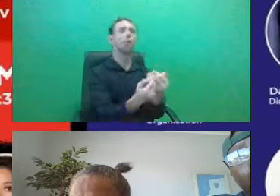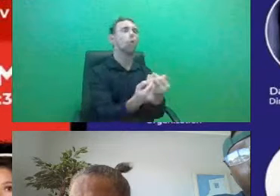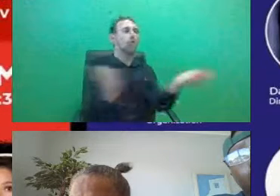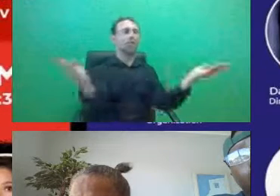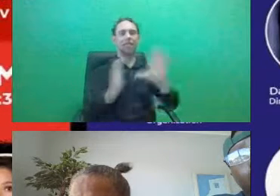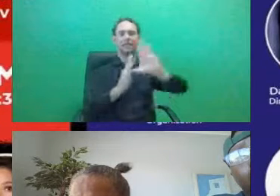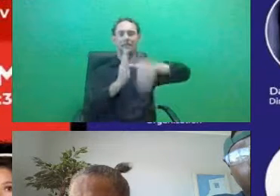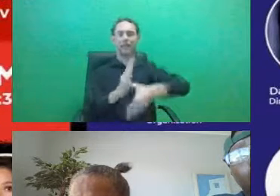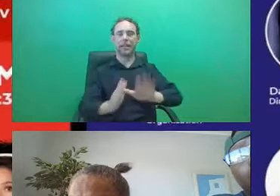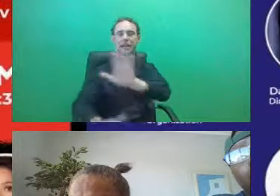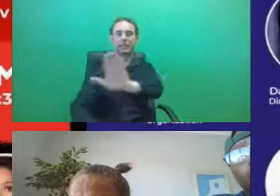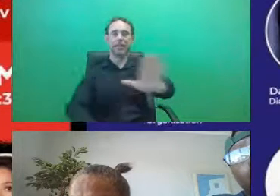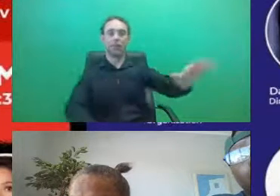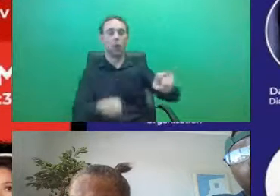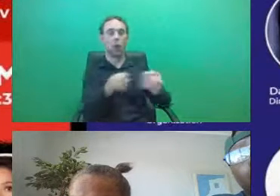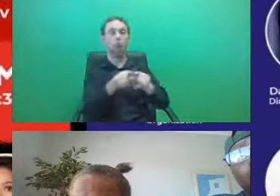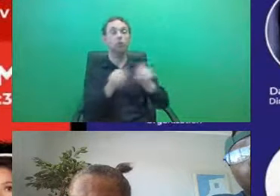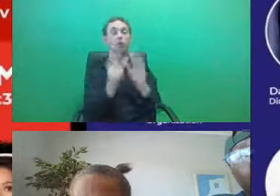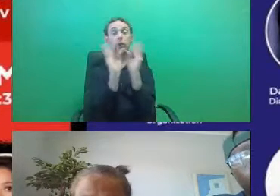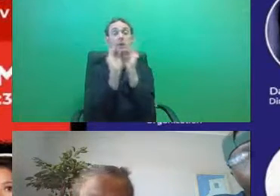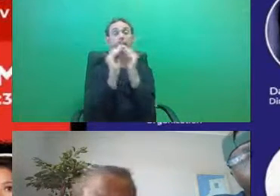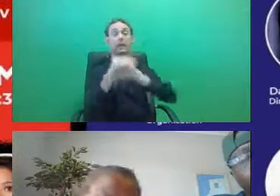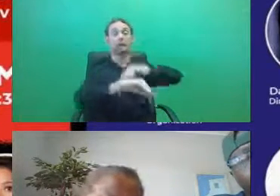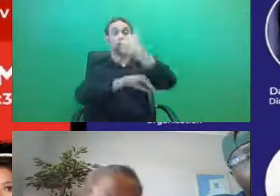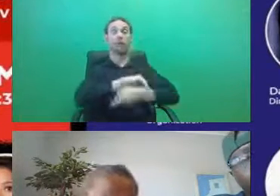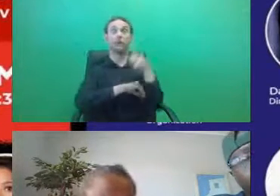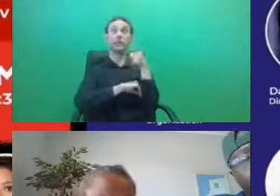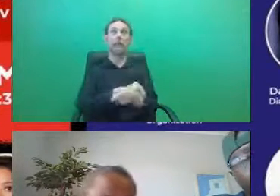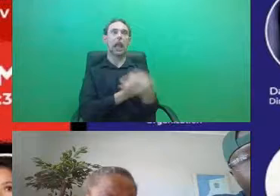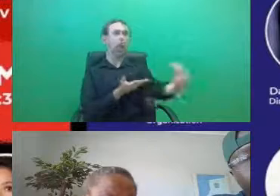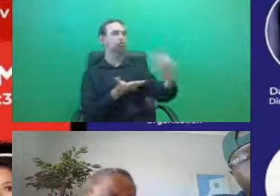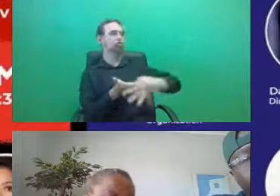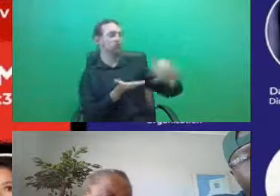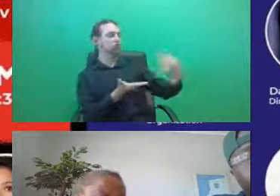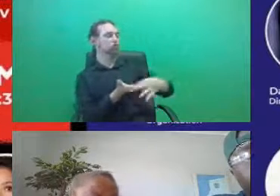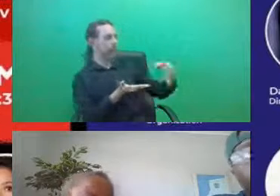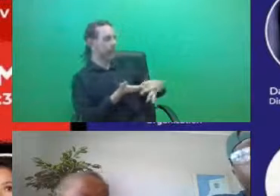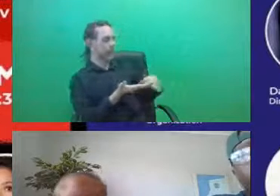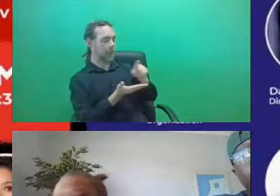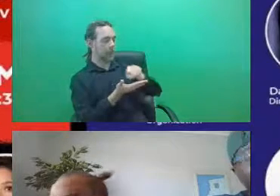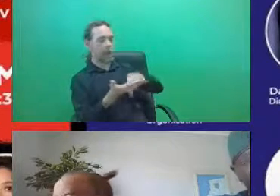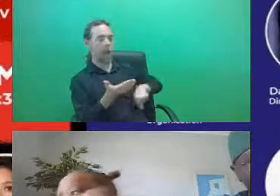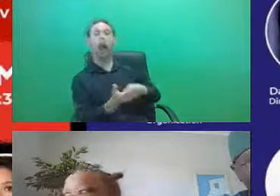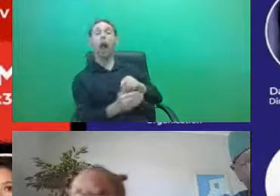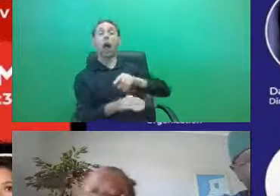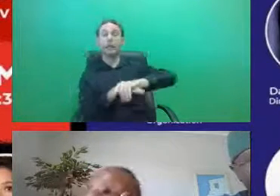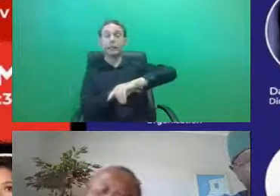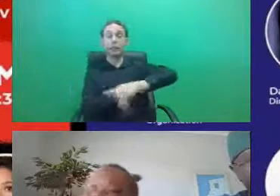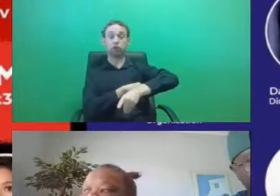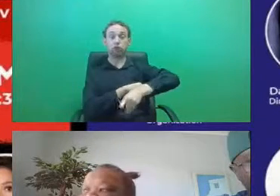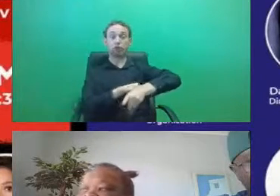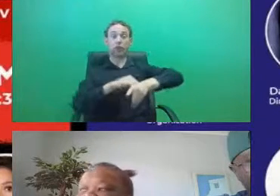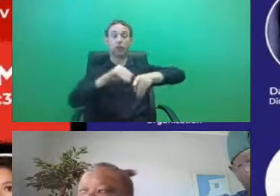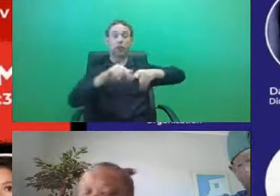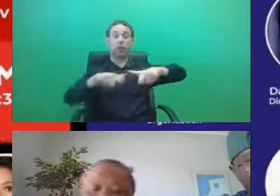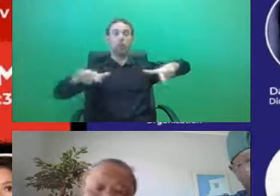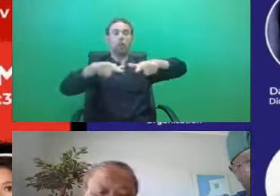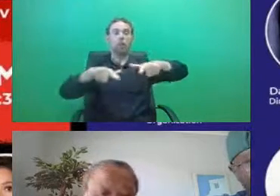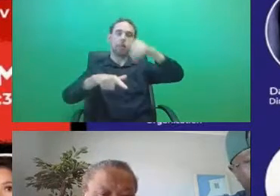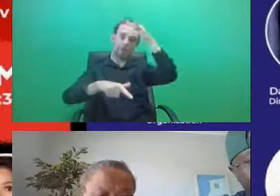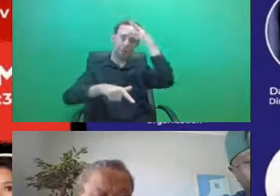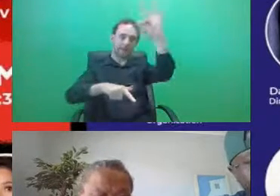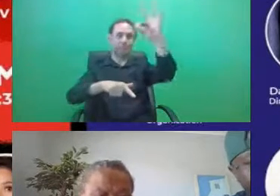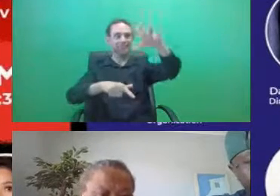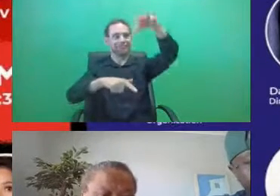the recommendations that came out of the summits at local, at district, provincial, and national level. Thanks, Maud.